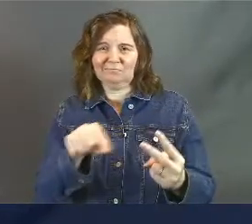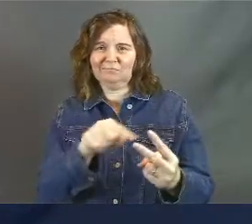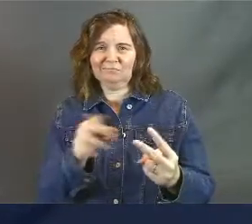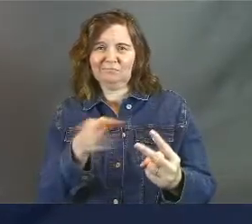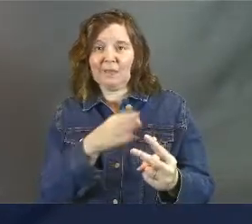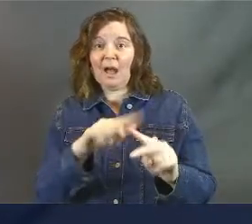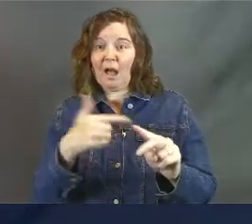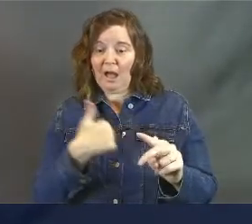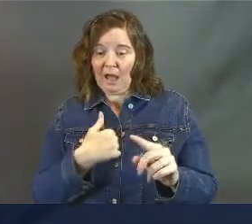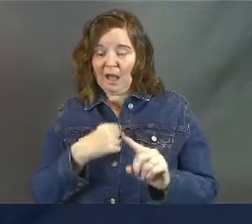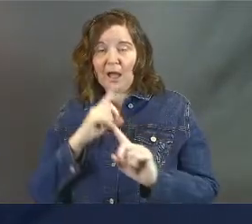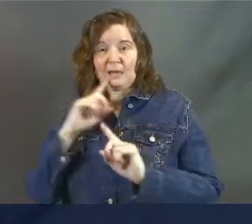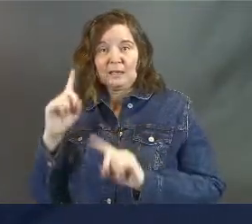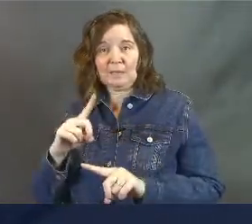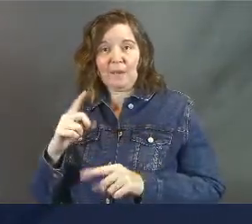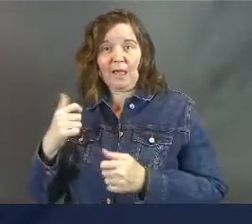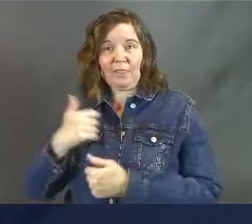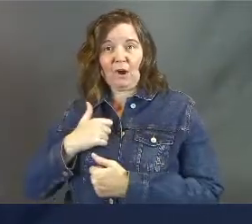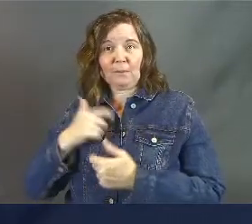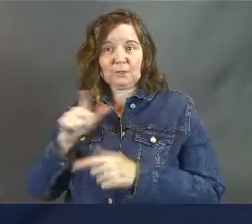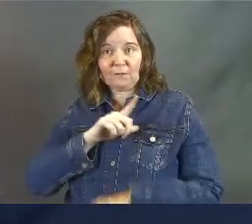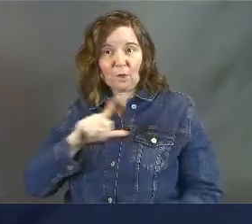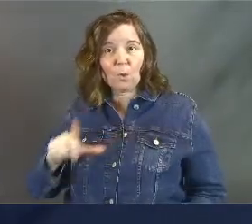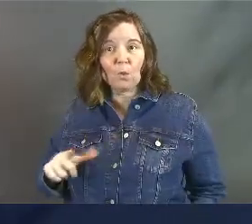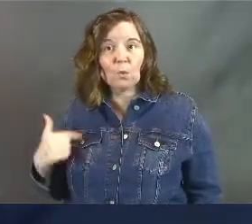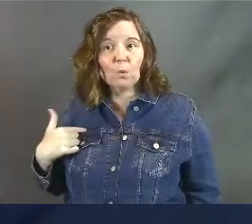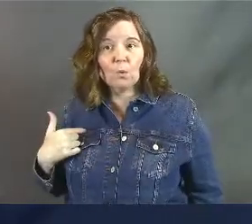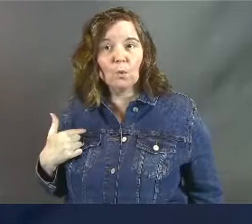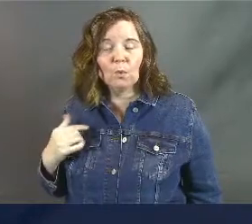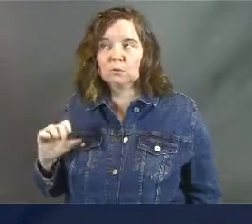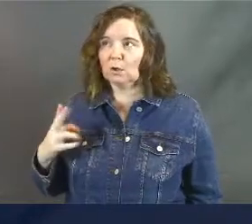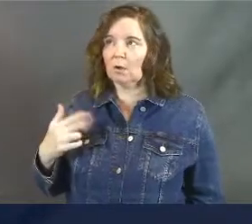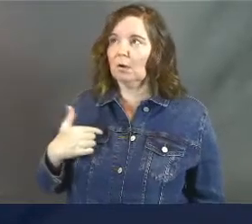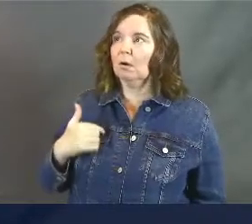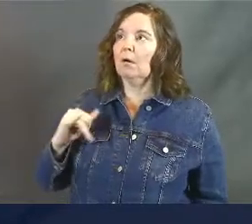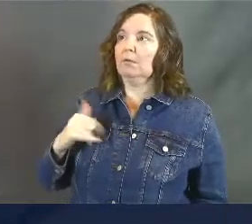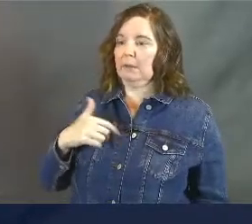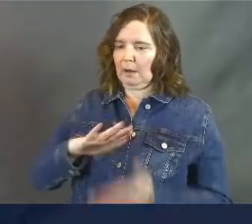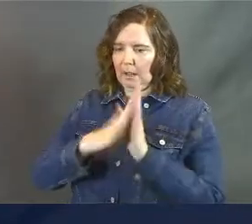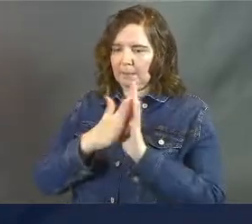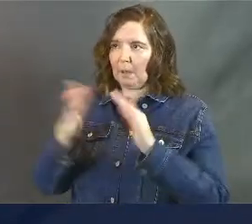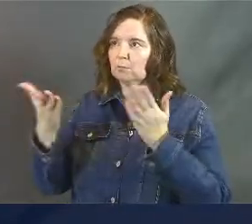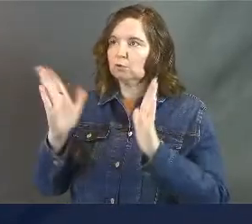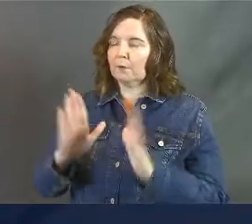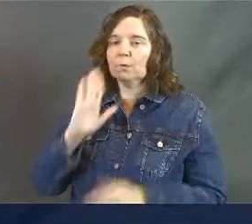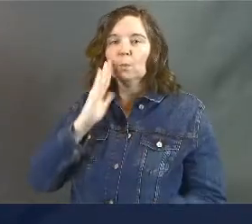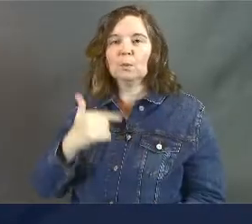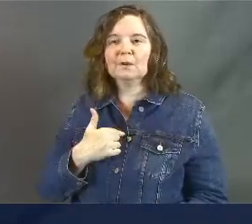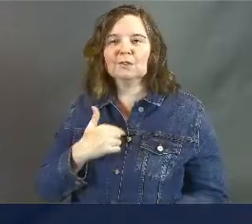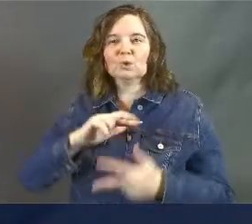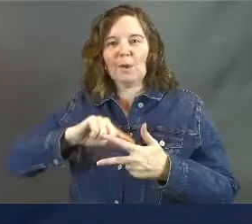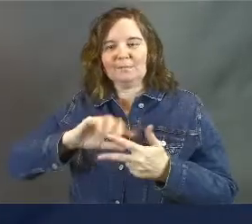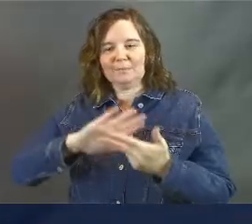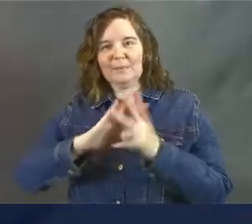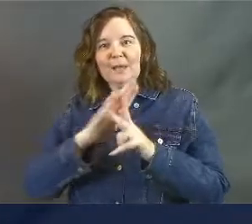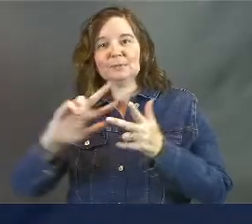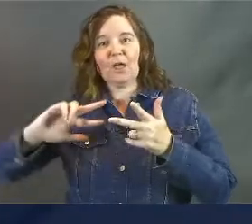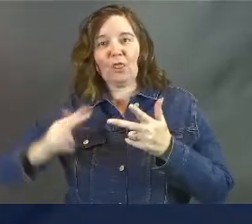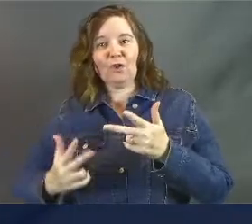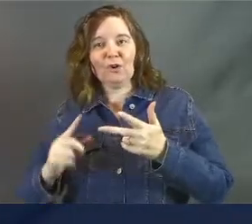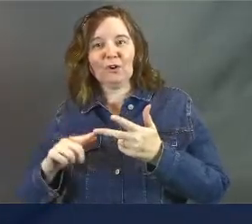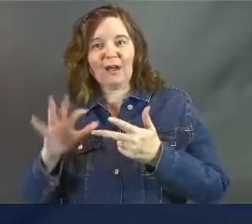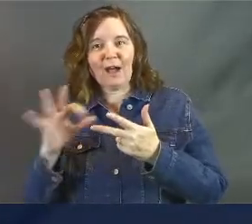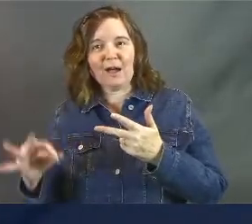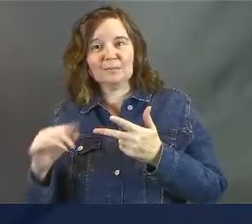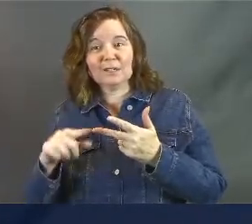He says, but I command the armies of the Lord. And Joshua says, then I'm your servant. See, there's a third option. And the third